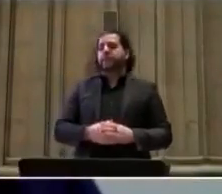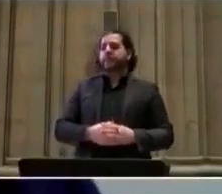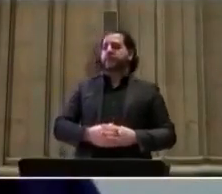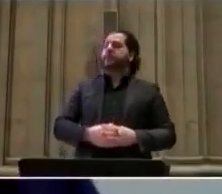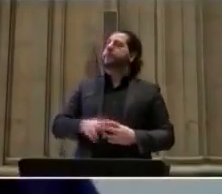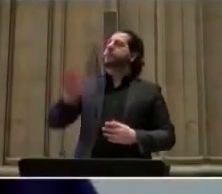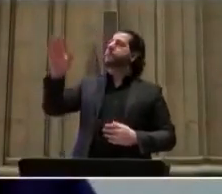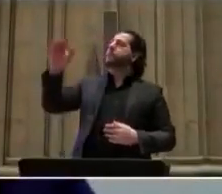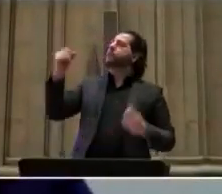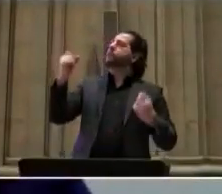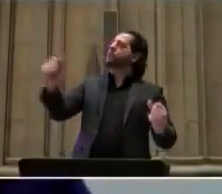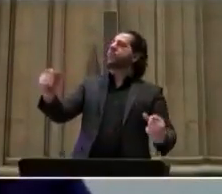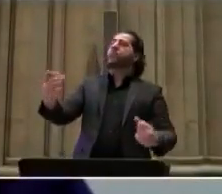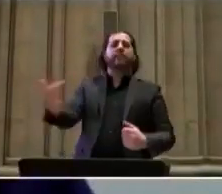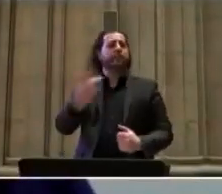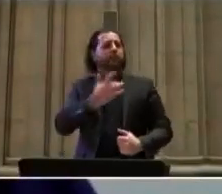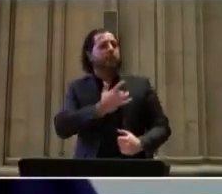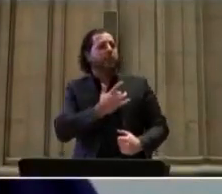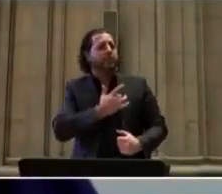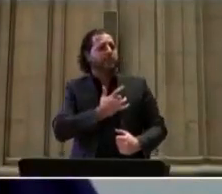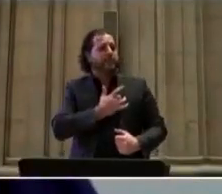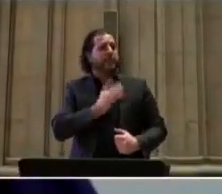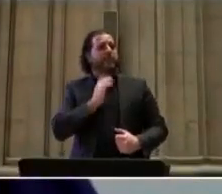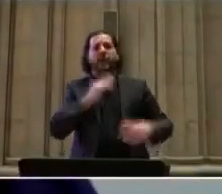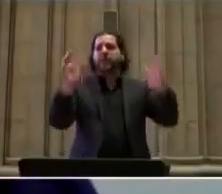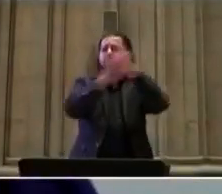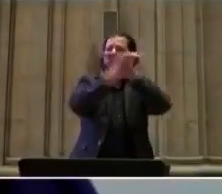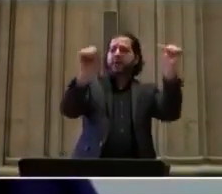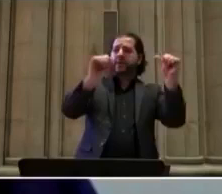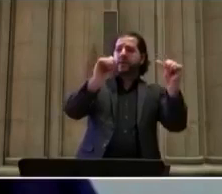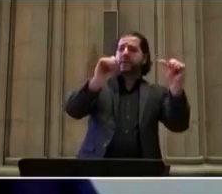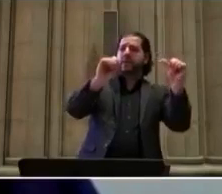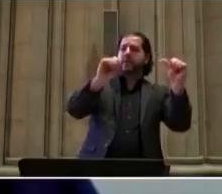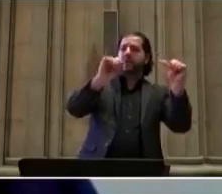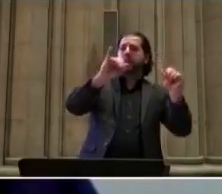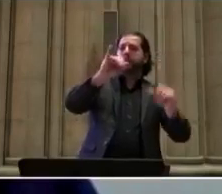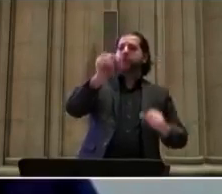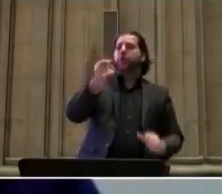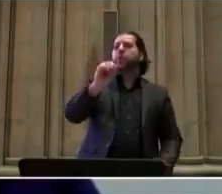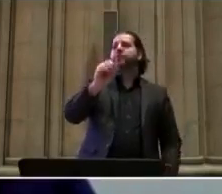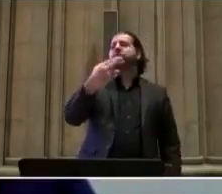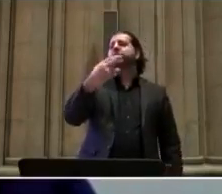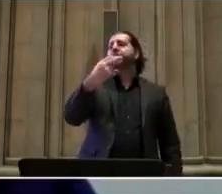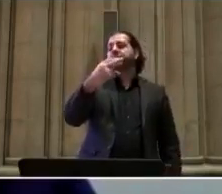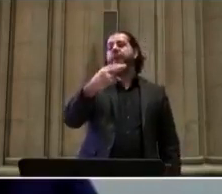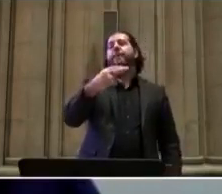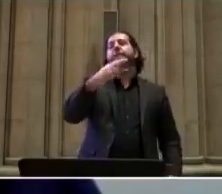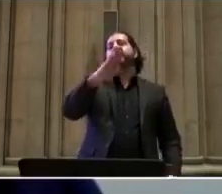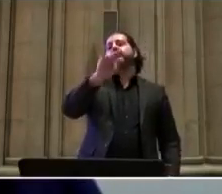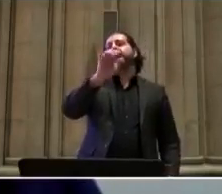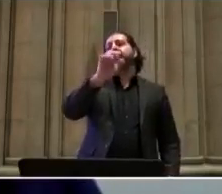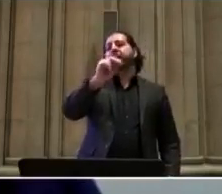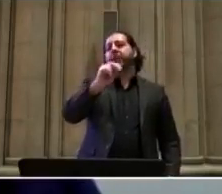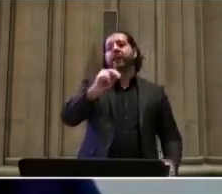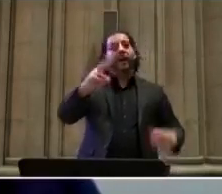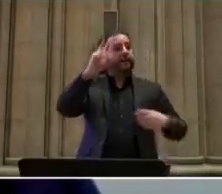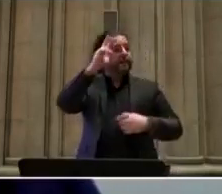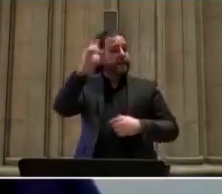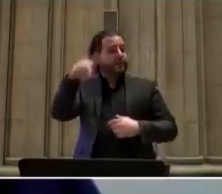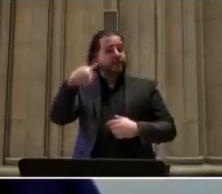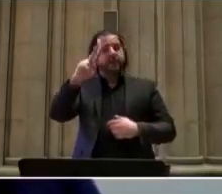Strengthen the hearts of our President Joseph and our Vice President